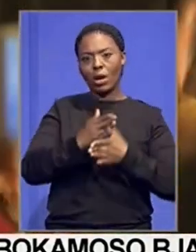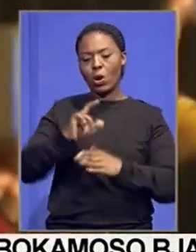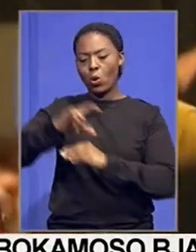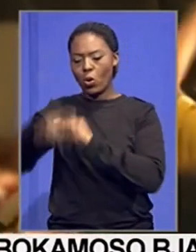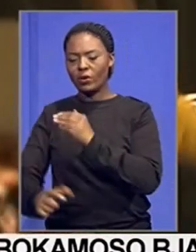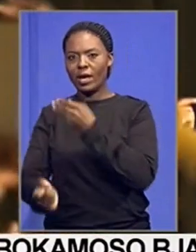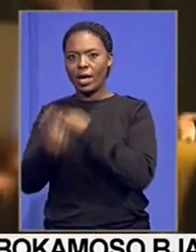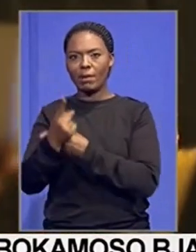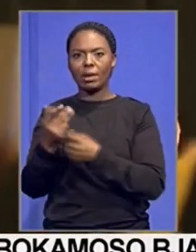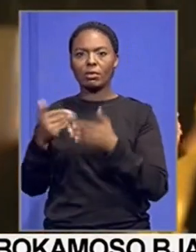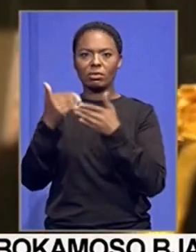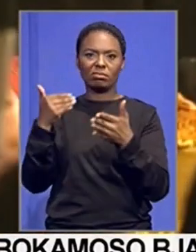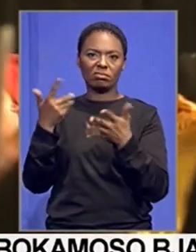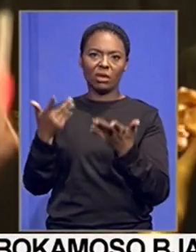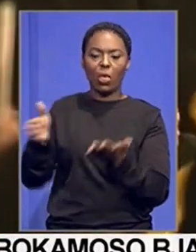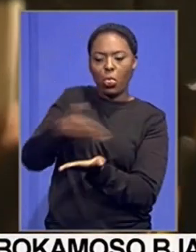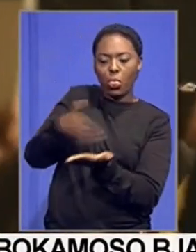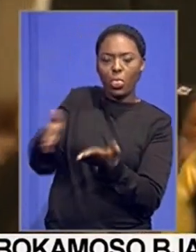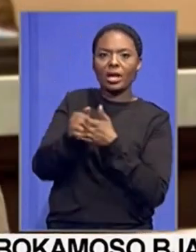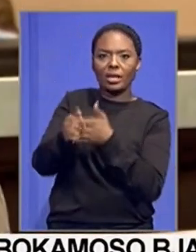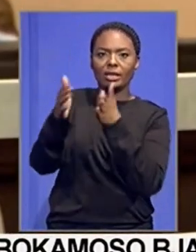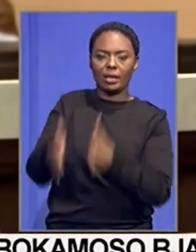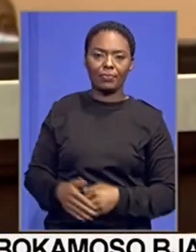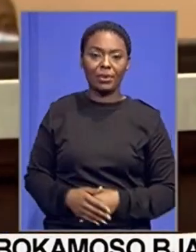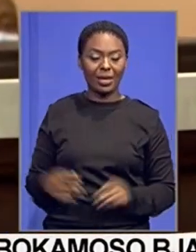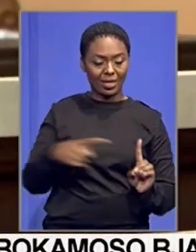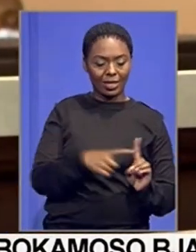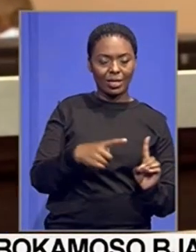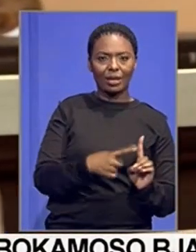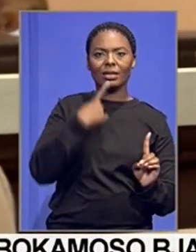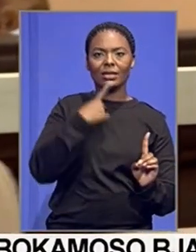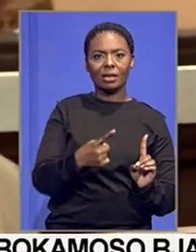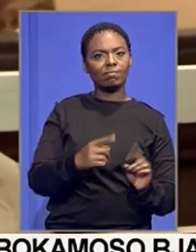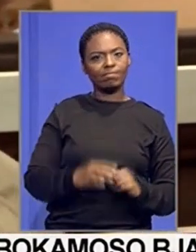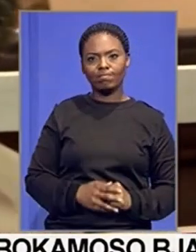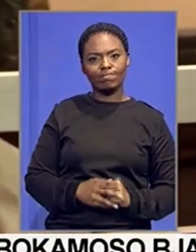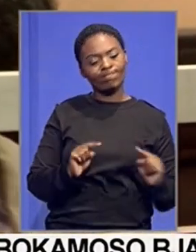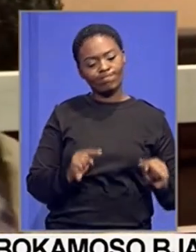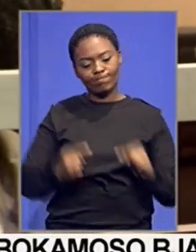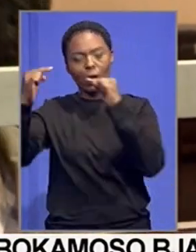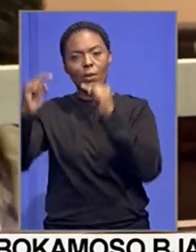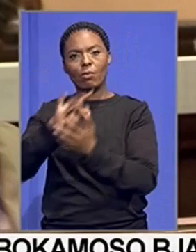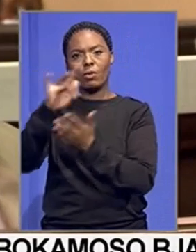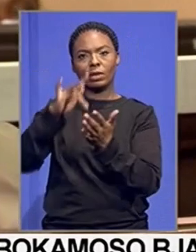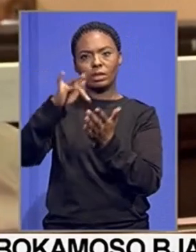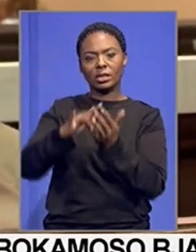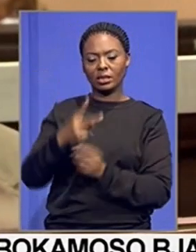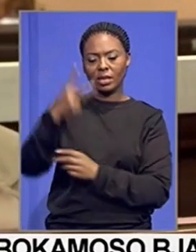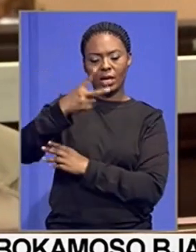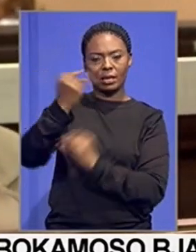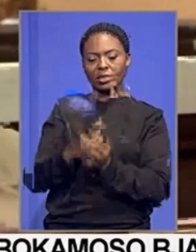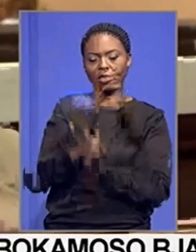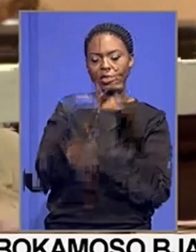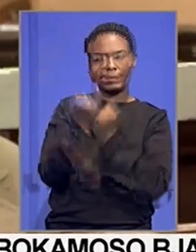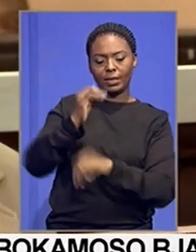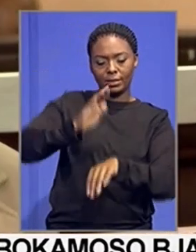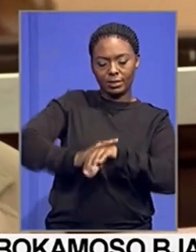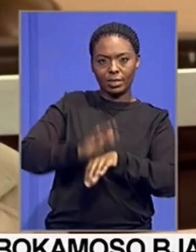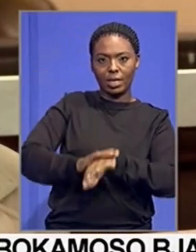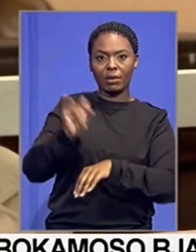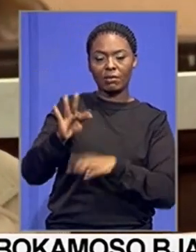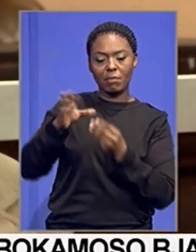ntle le moetapele. Le ge go le bjalo, Dlamini o re o ya go phenkgišanela maemo a gagwe le gala bobedi ge maloko a makala a